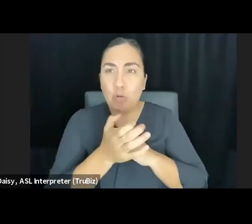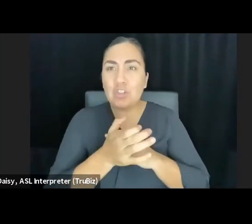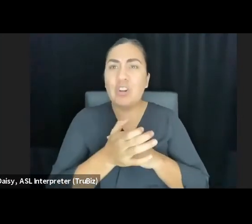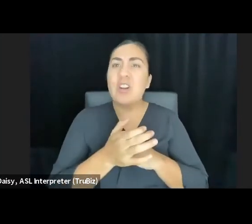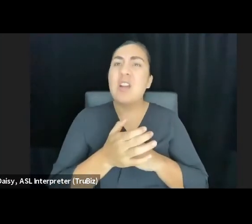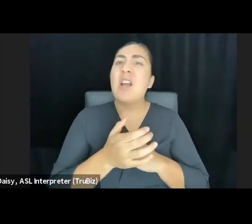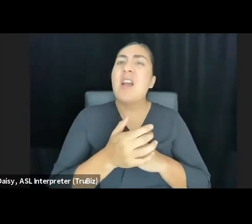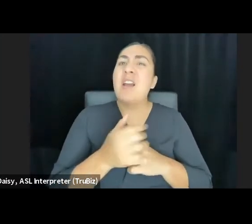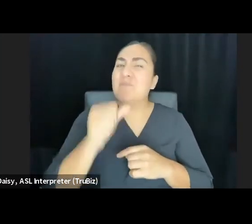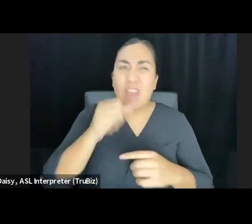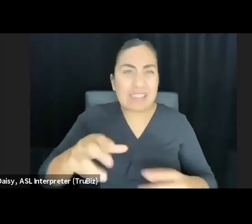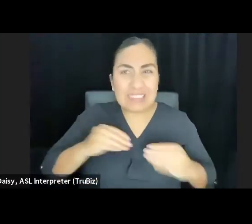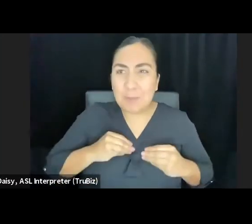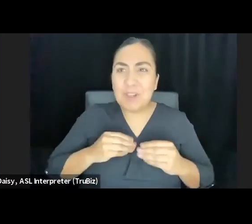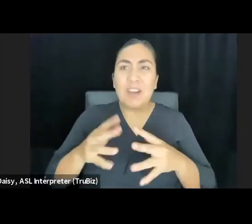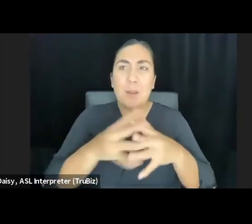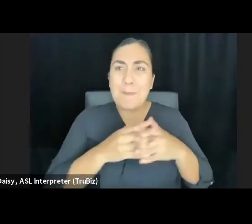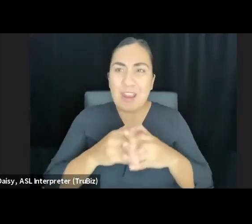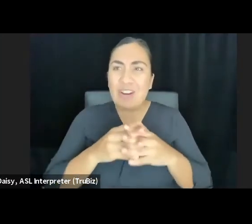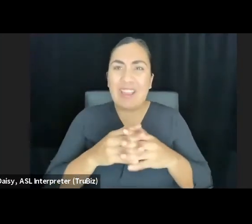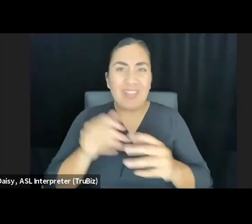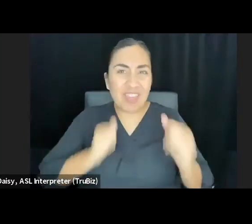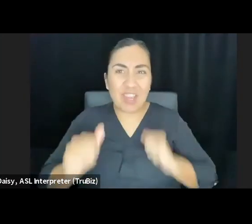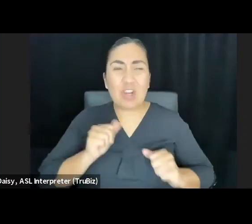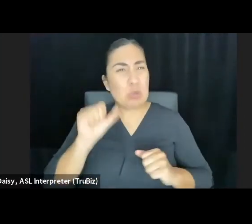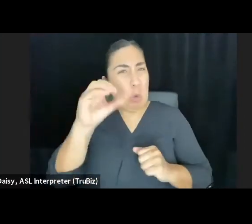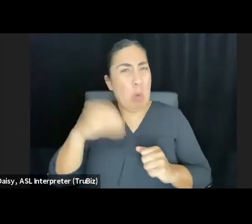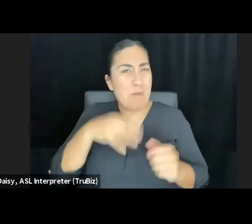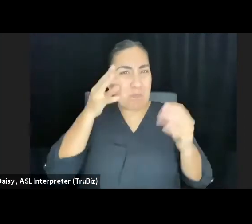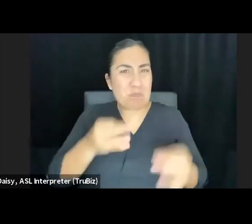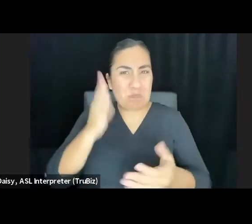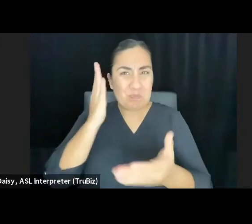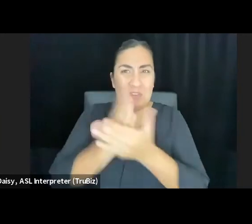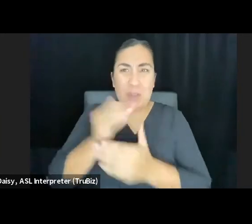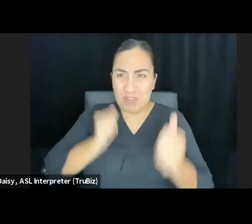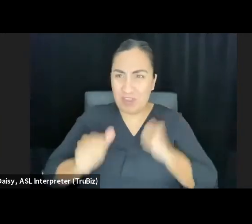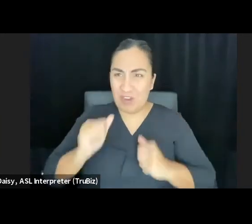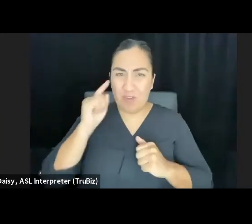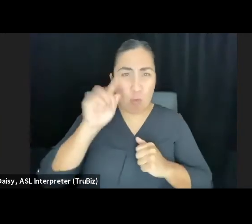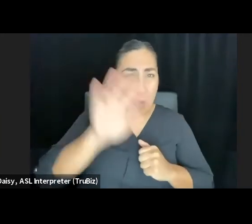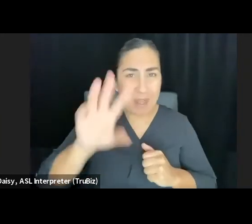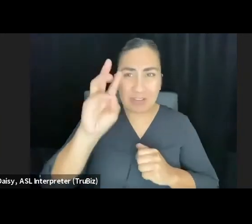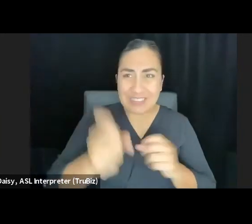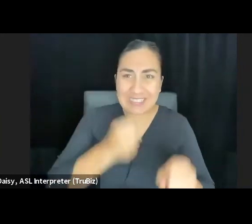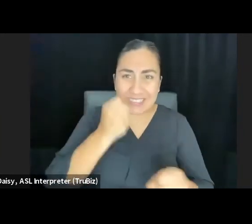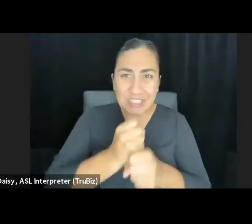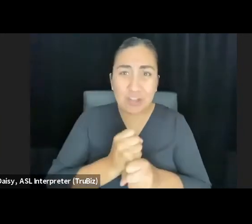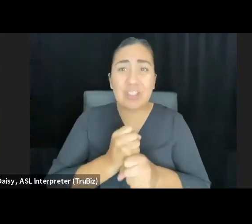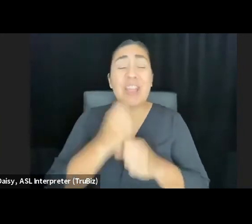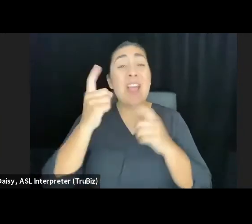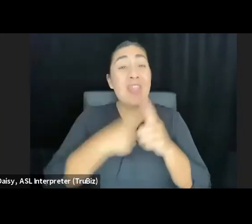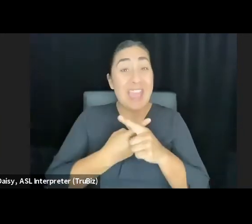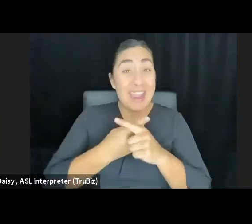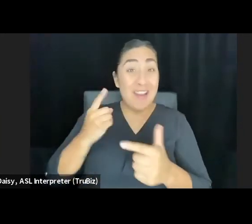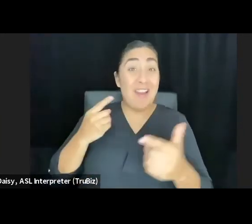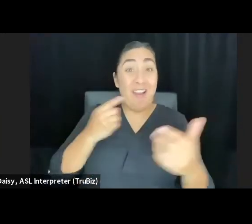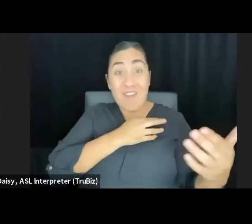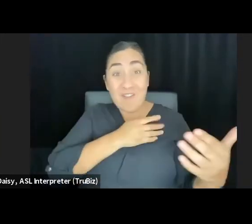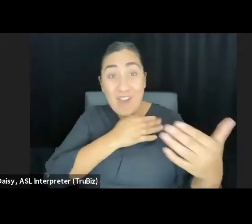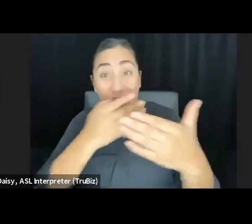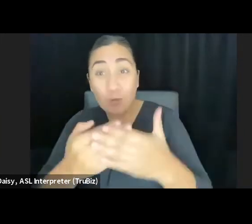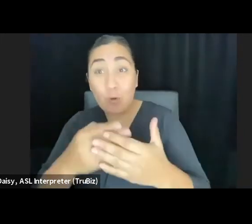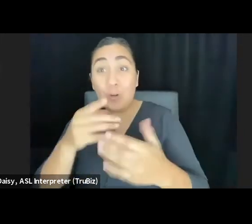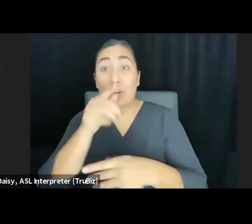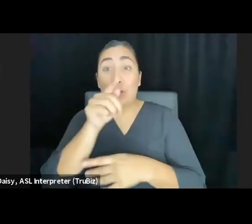was part of Urban Res, the development of that with Larissa, with Michael John Garcés, with Cornerstone Theater Company, and that completely changed the entire trajectory of my